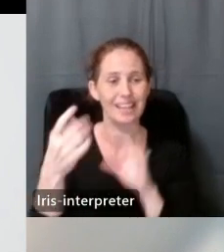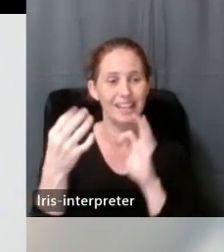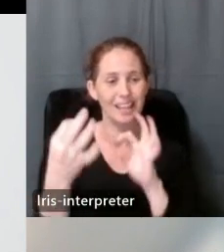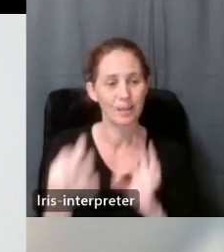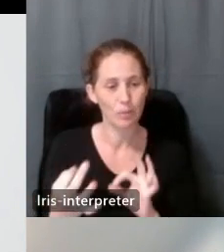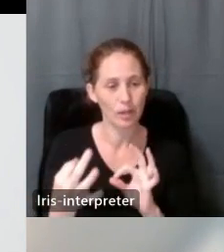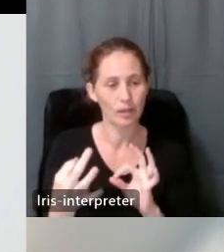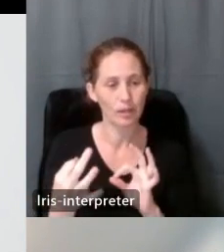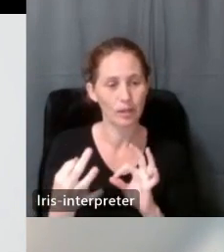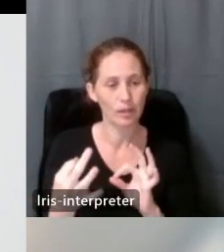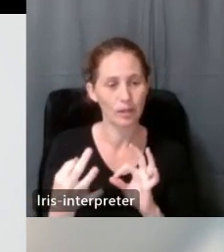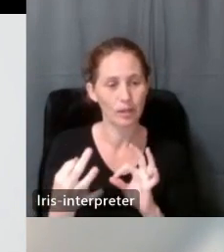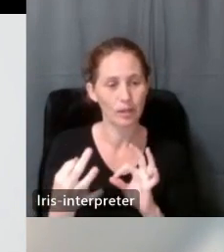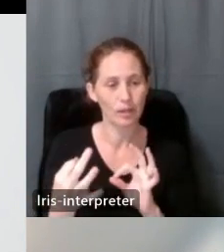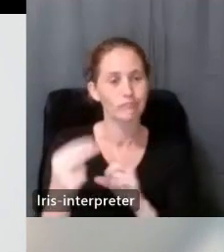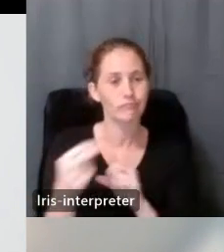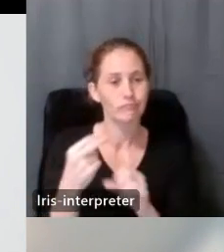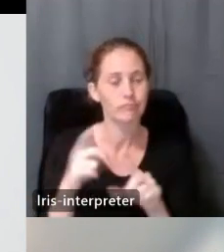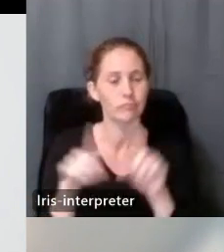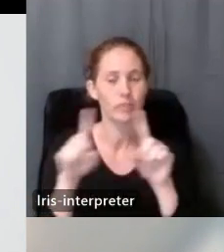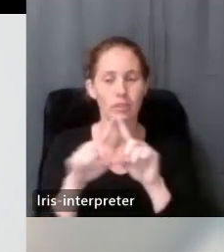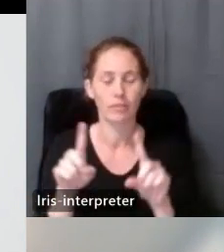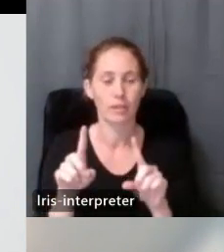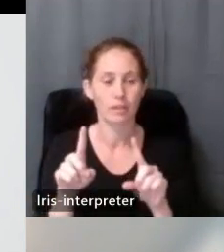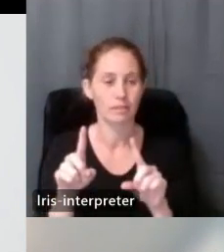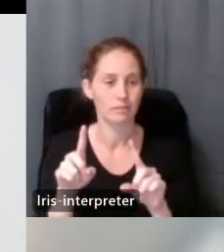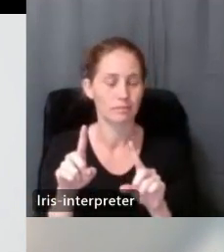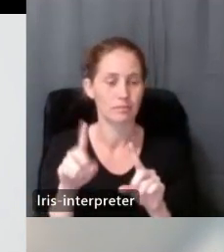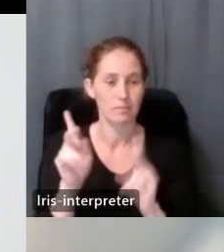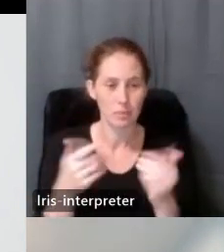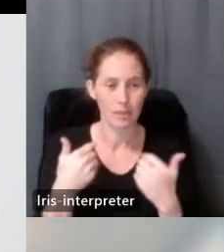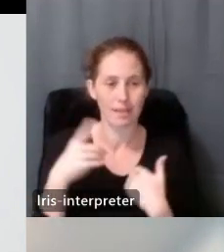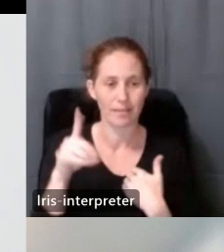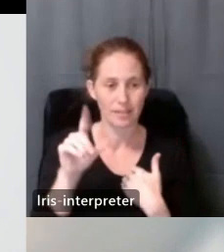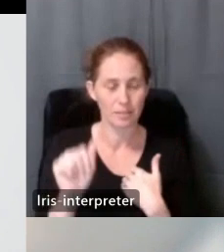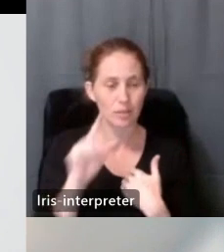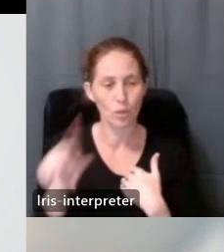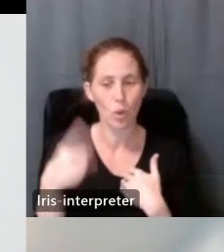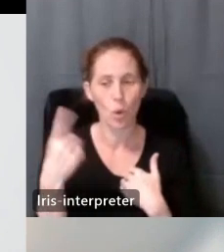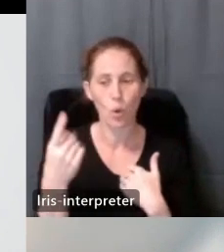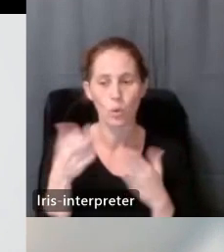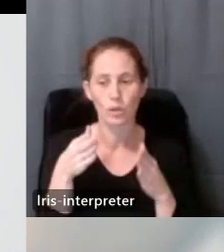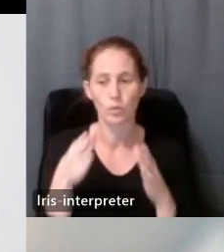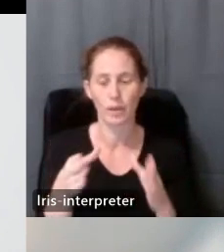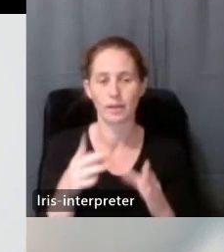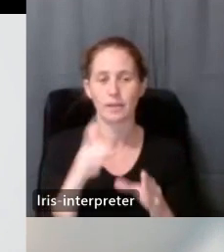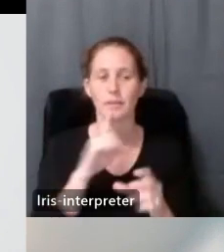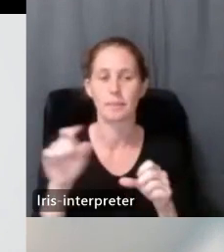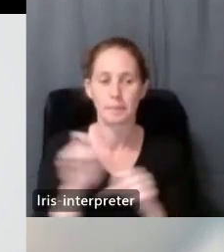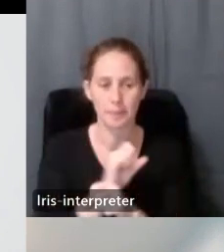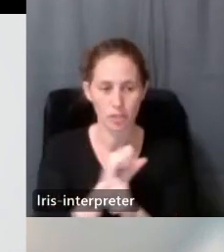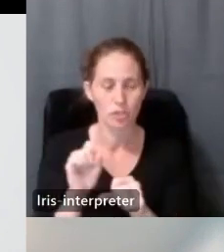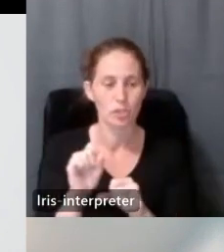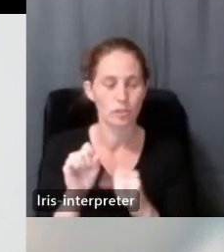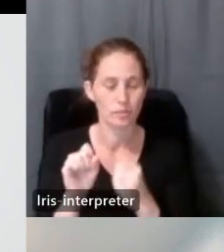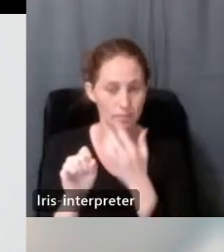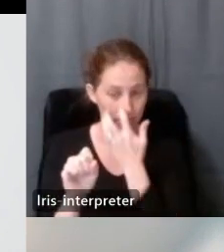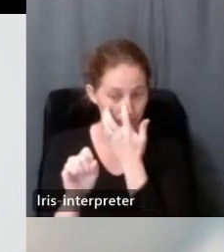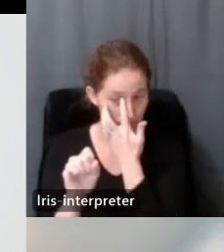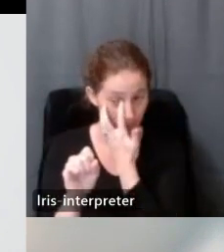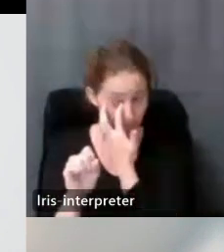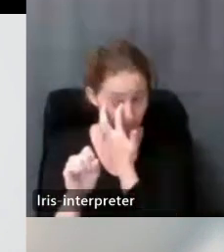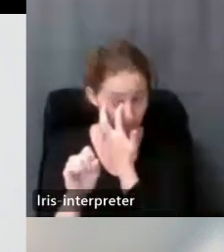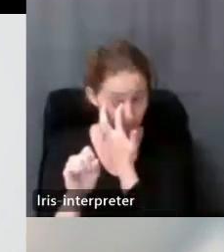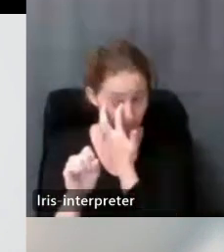input from a variety of people with disabilities is the only way to ensure that all